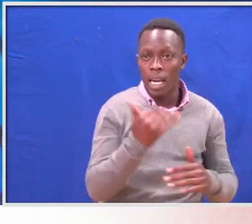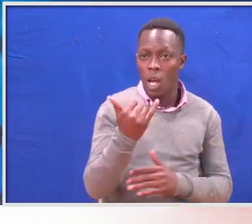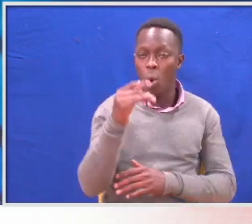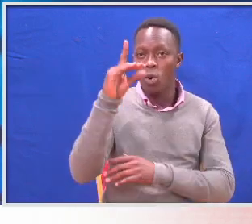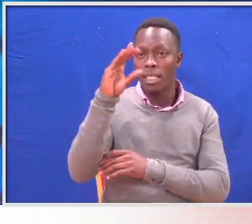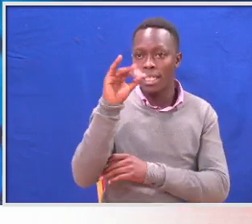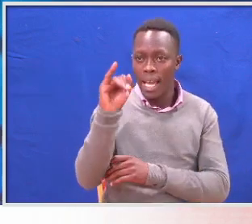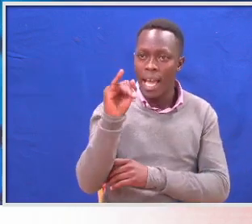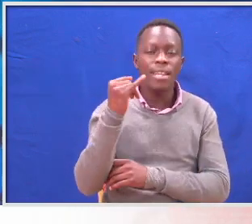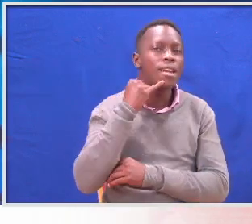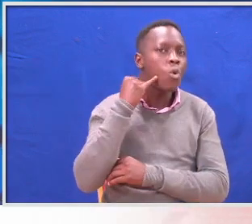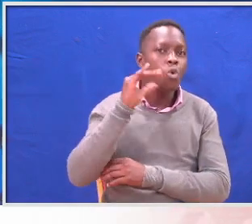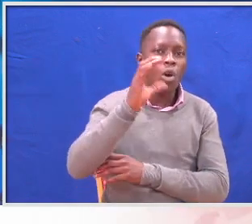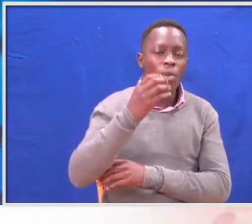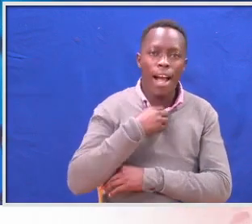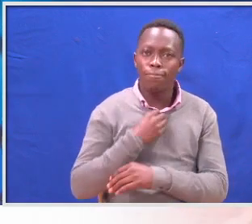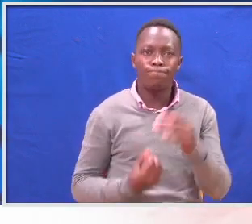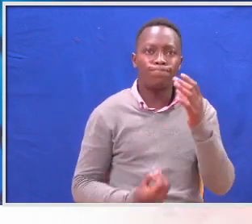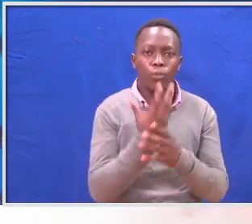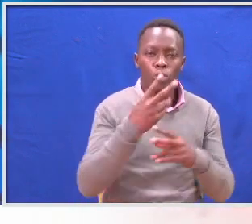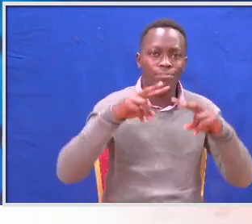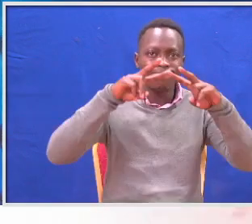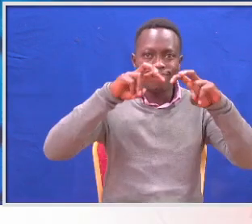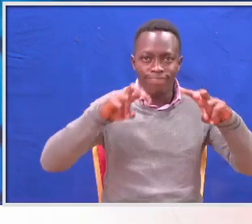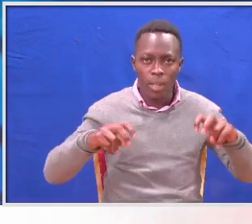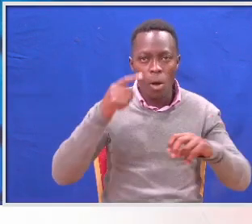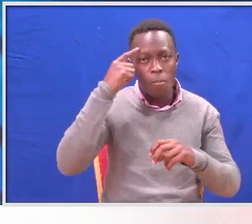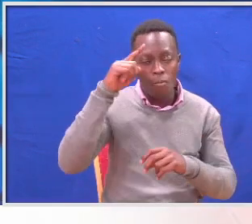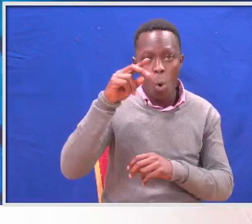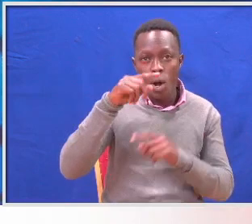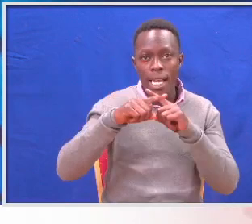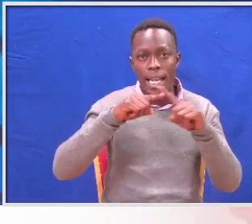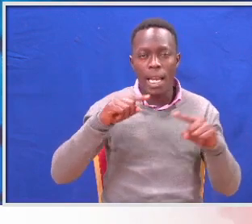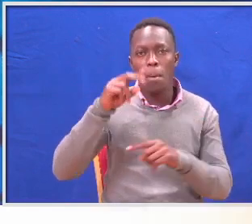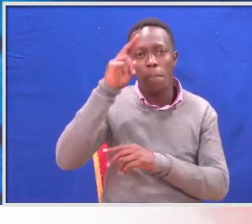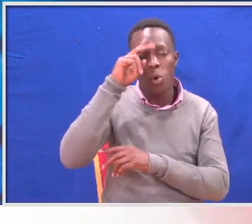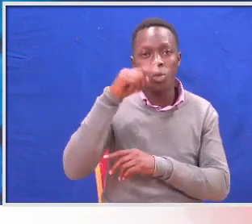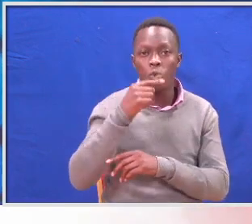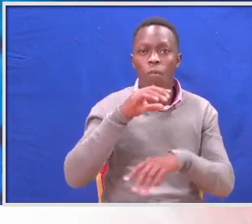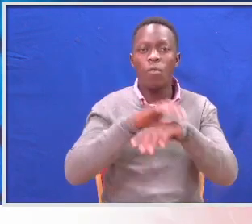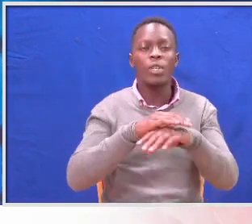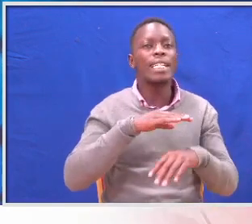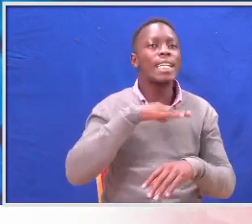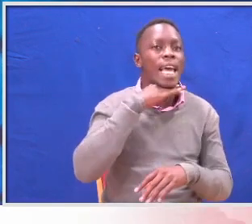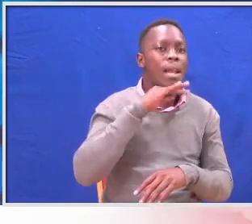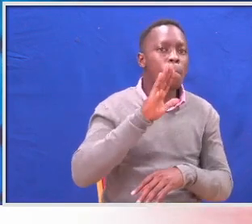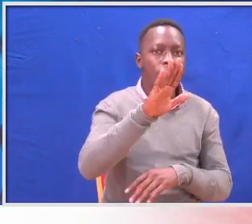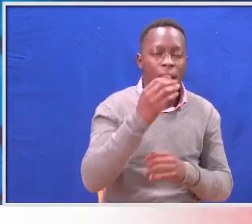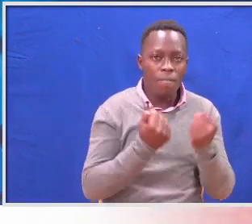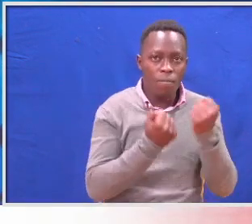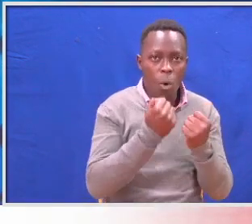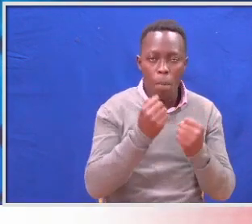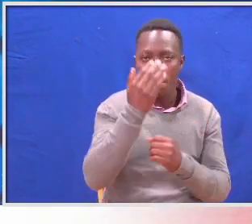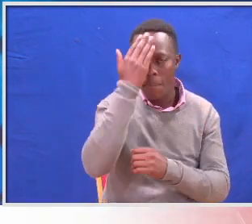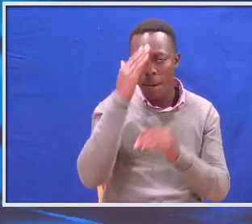Detectives in Nakuru County have launched a probe into the killing of a police officer who was found dead inside his vehicle